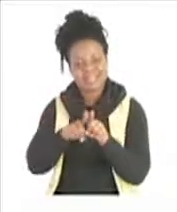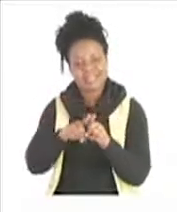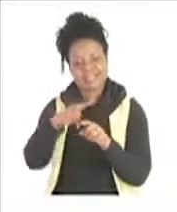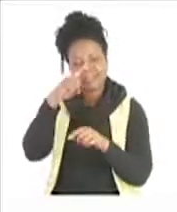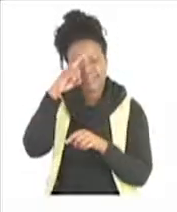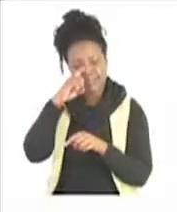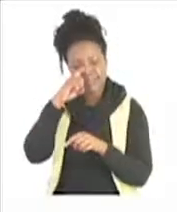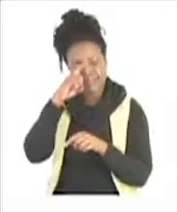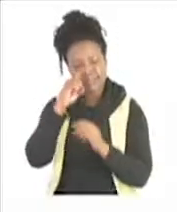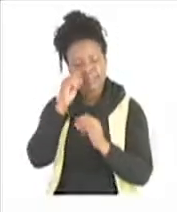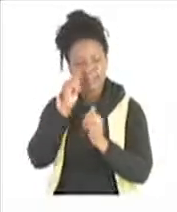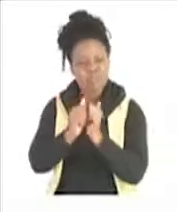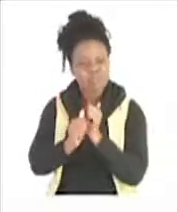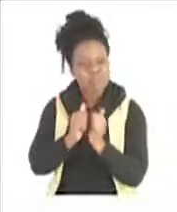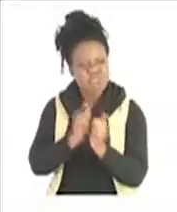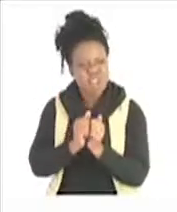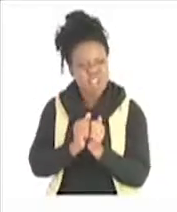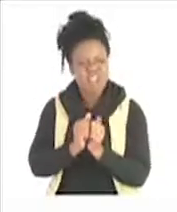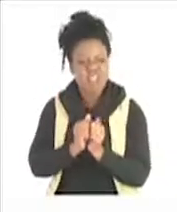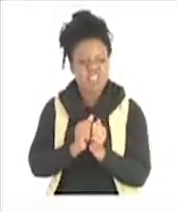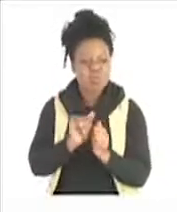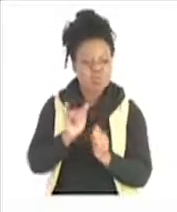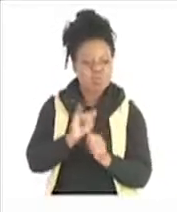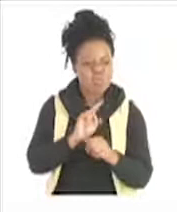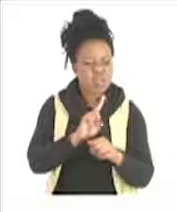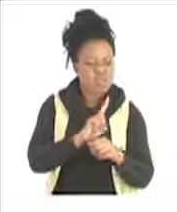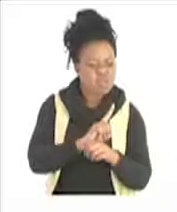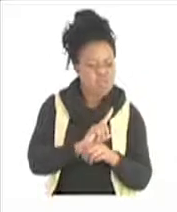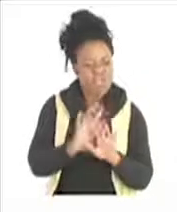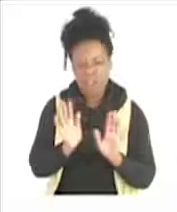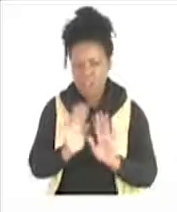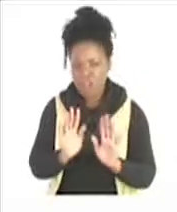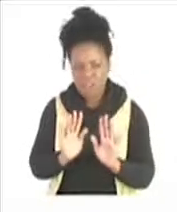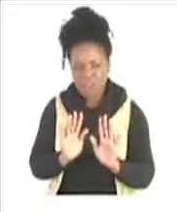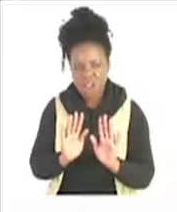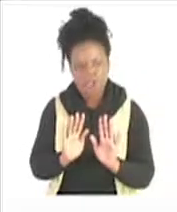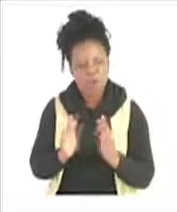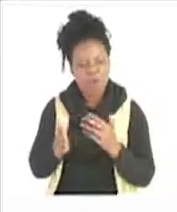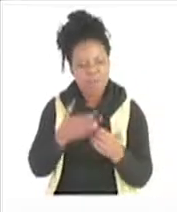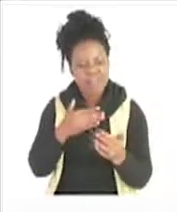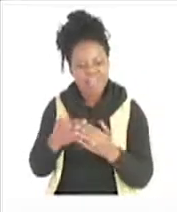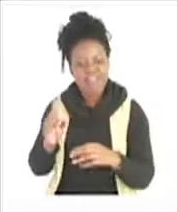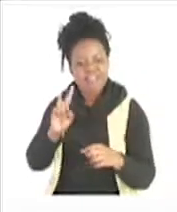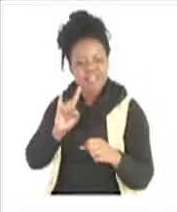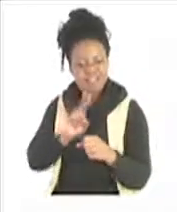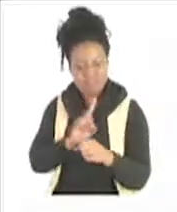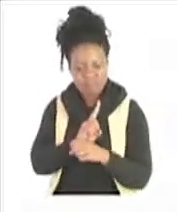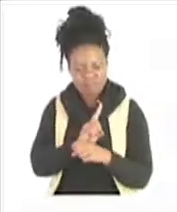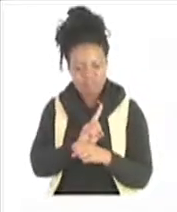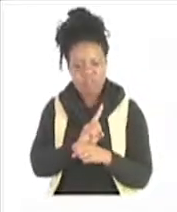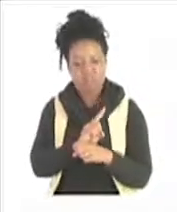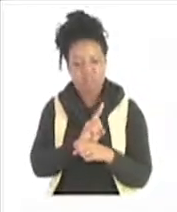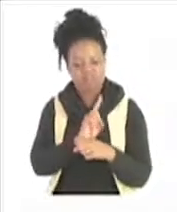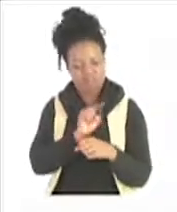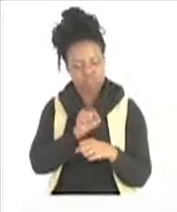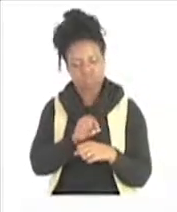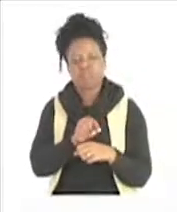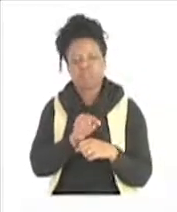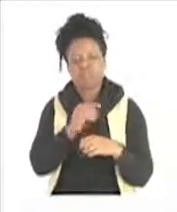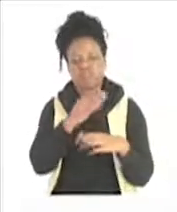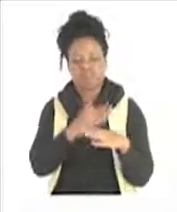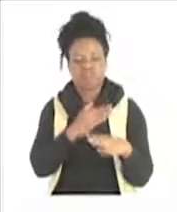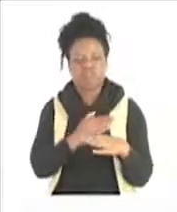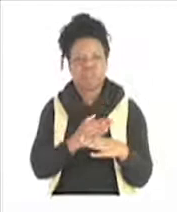addition. Now we need to apply BODMAS. Now remember what we said, BODMAS works from left to